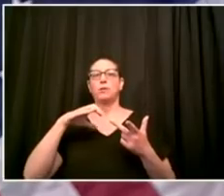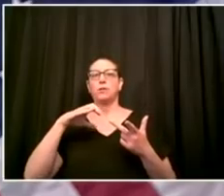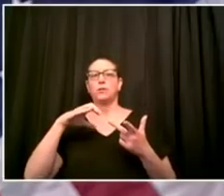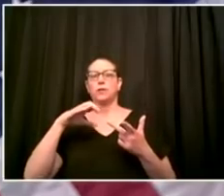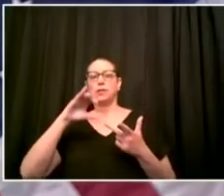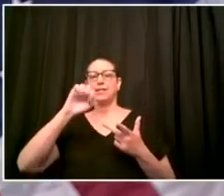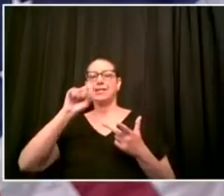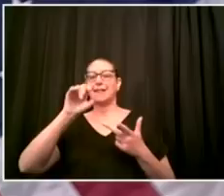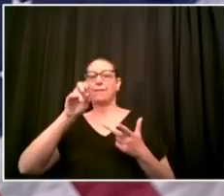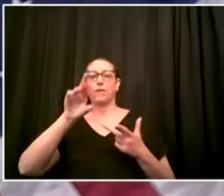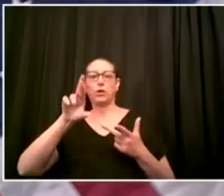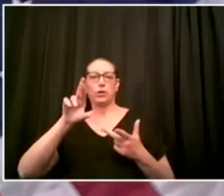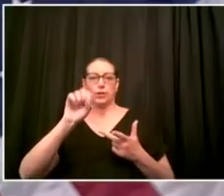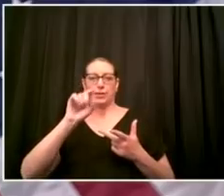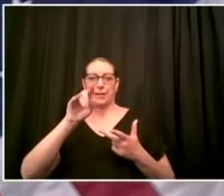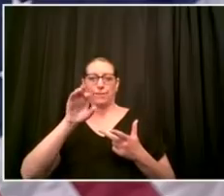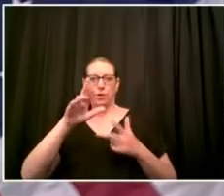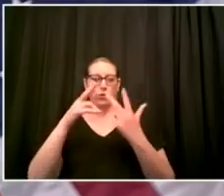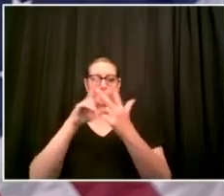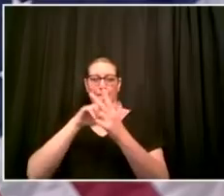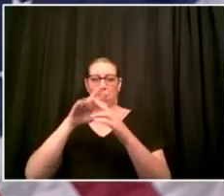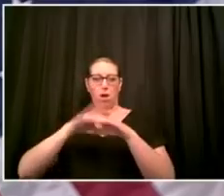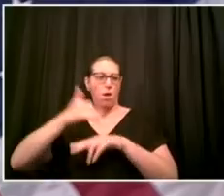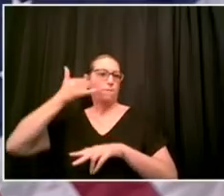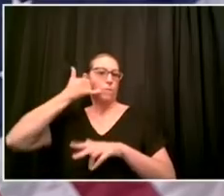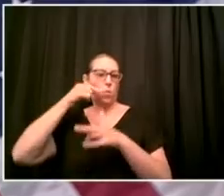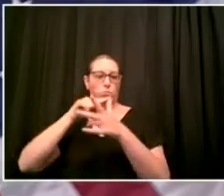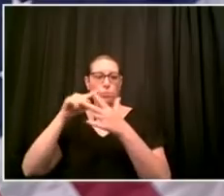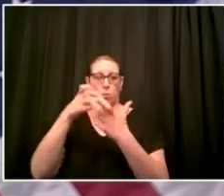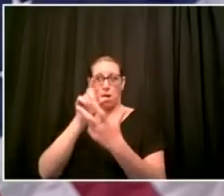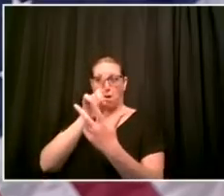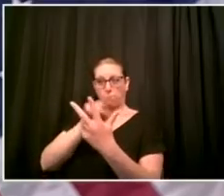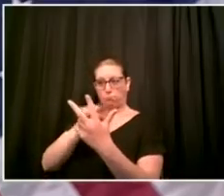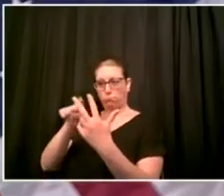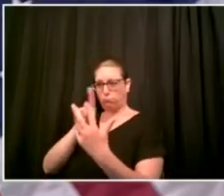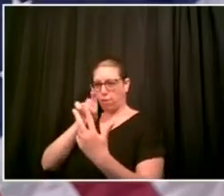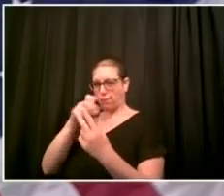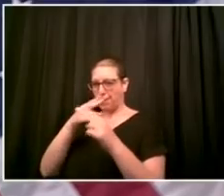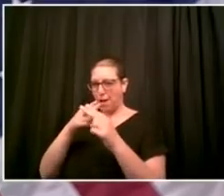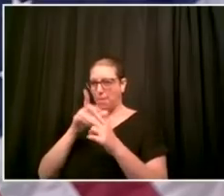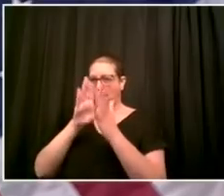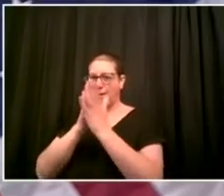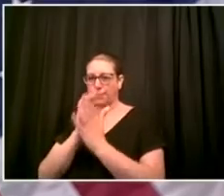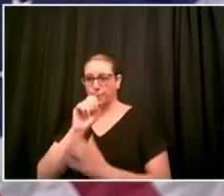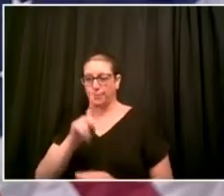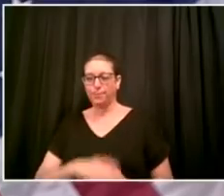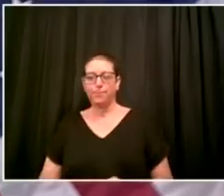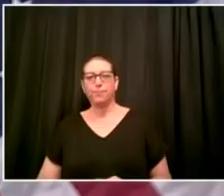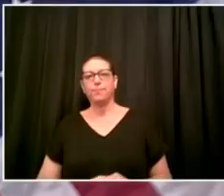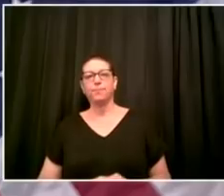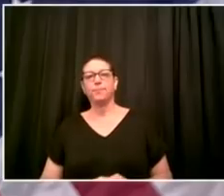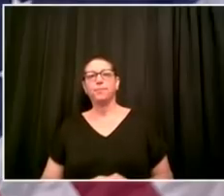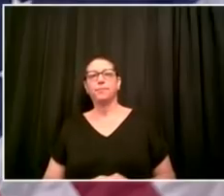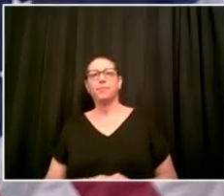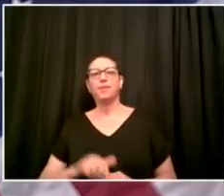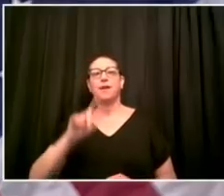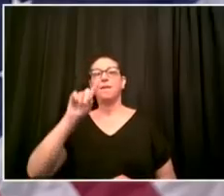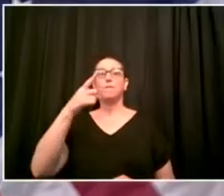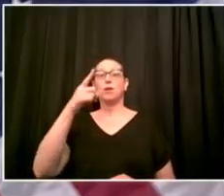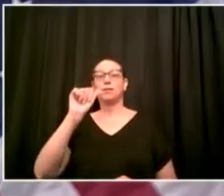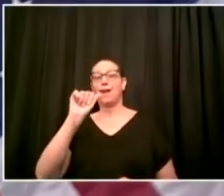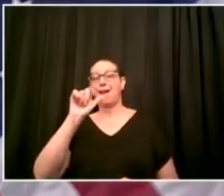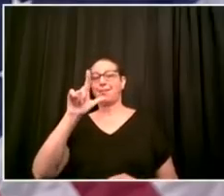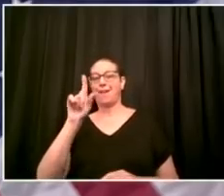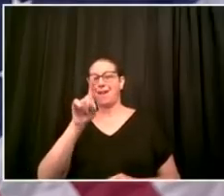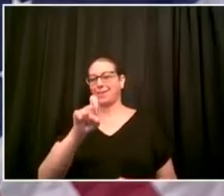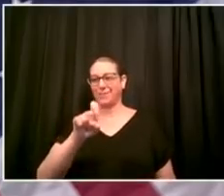Good morning, Mr. Mayor. Hey, Al, how you doing? Very well, thank you. It seems that New York City